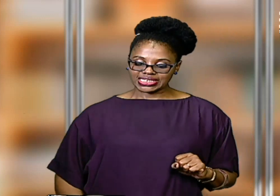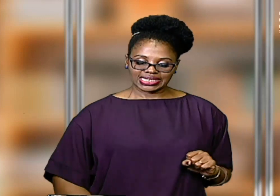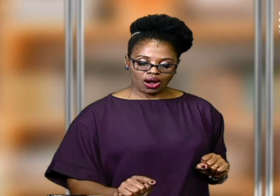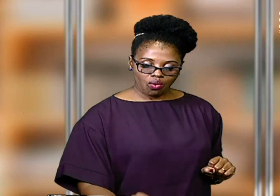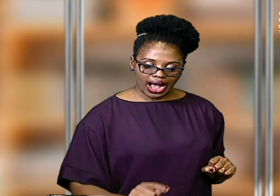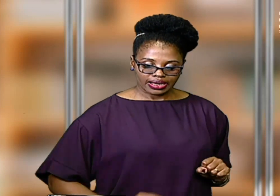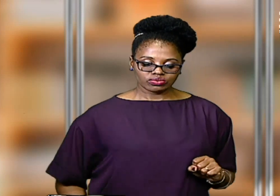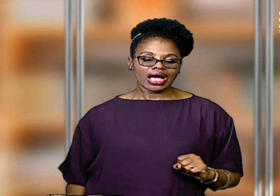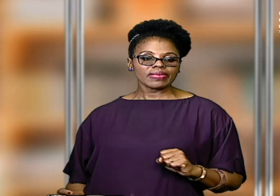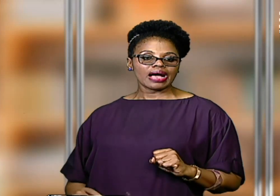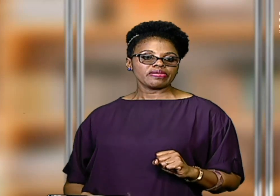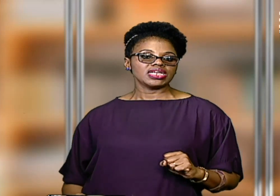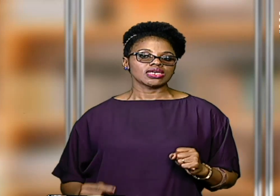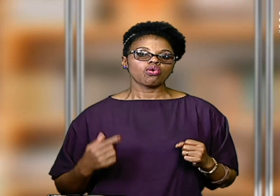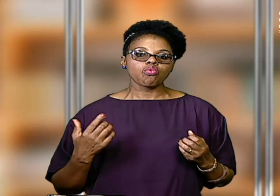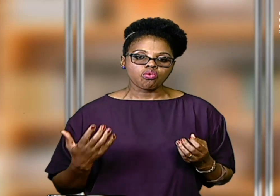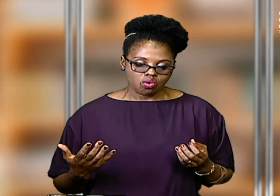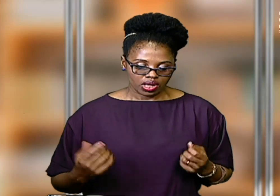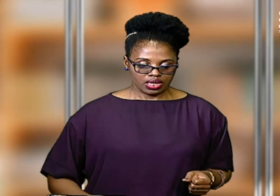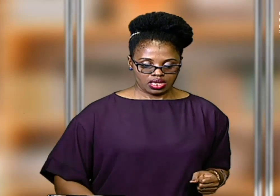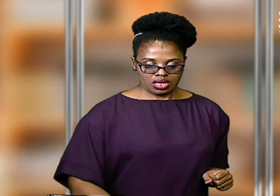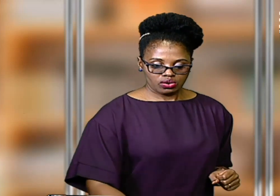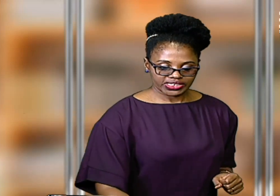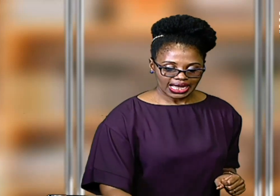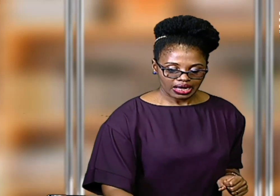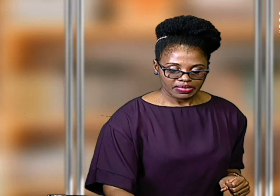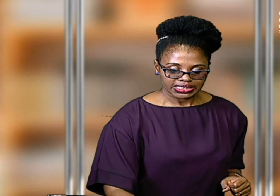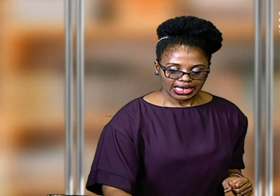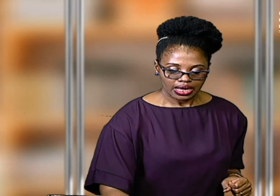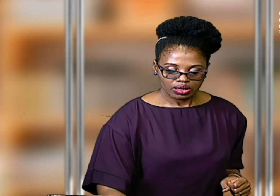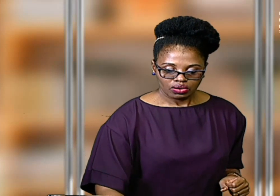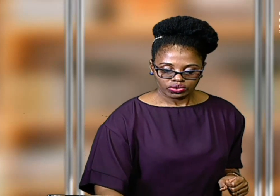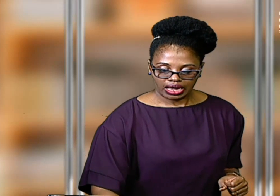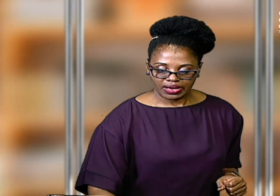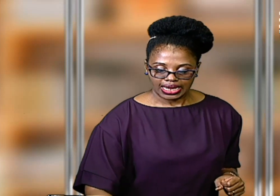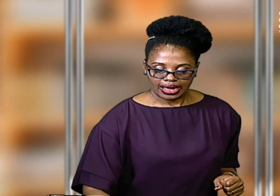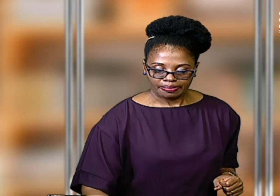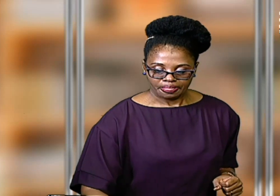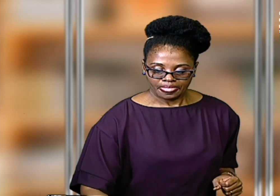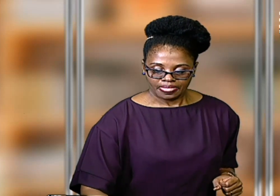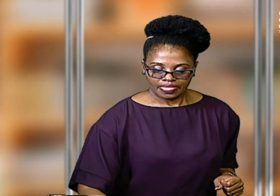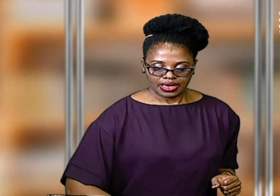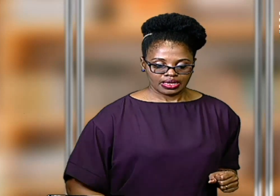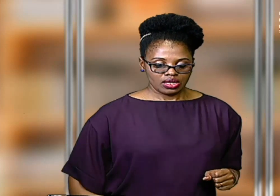asite usina wa uqhamukapi manje lo sangamisa uqhamuka la.